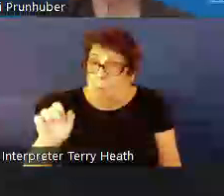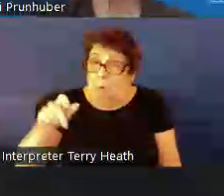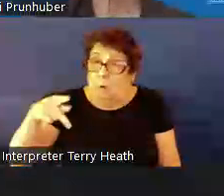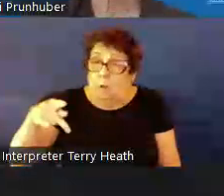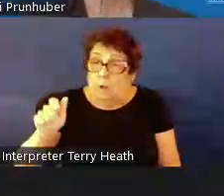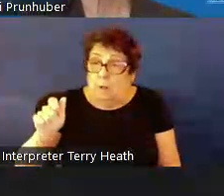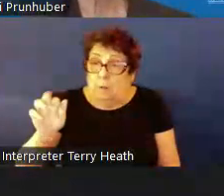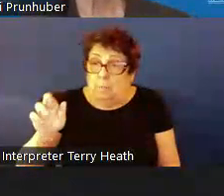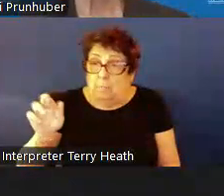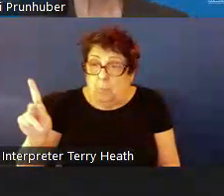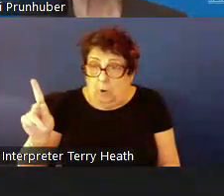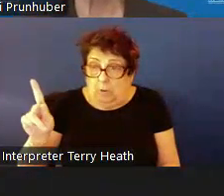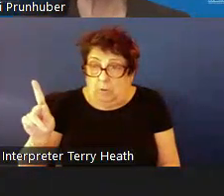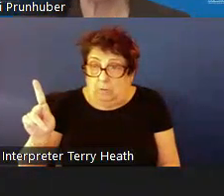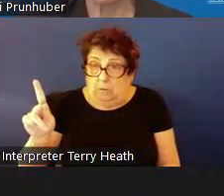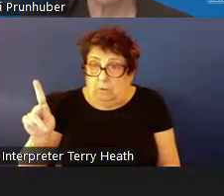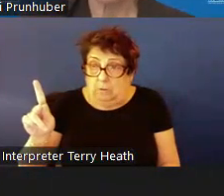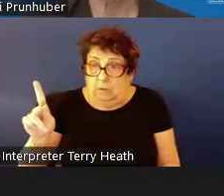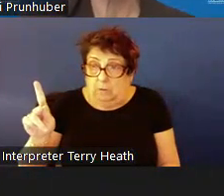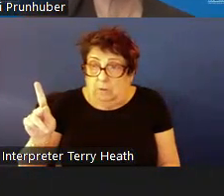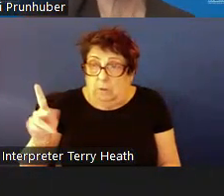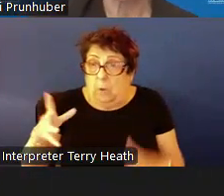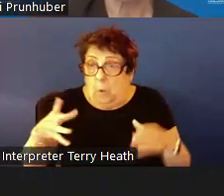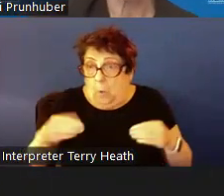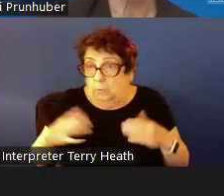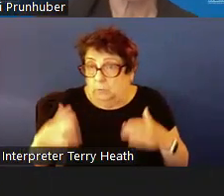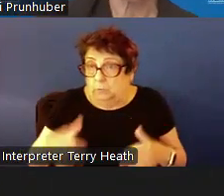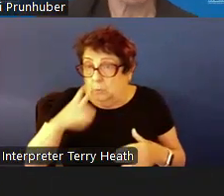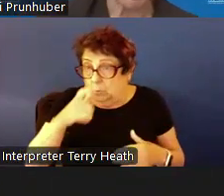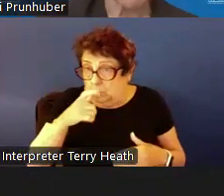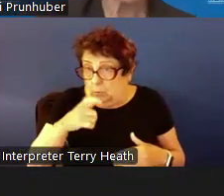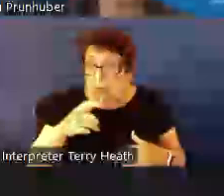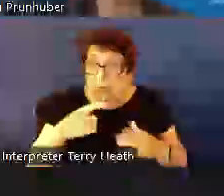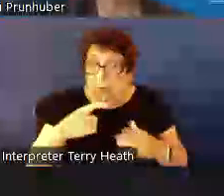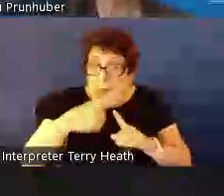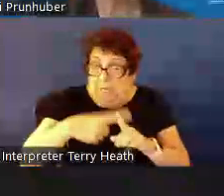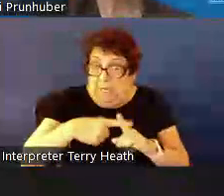tenants, older mobile home park owners who rent the land underneath.